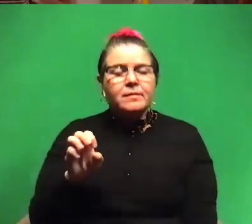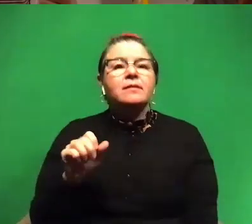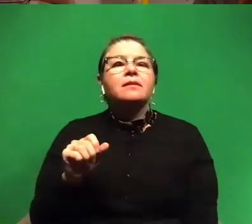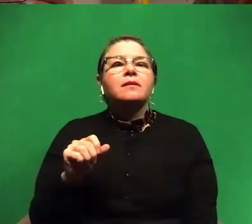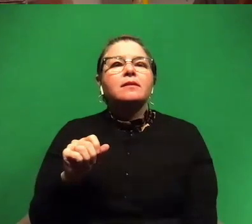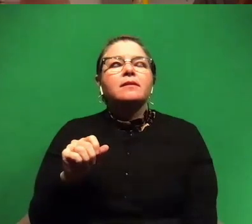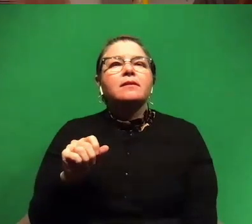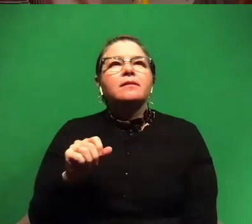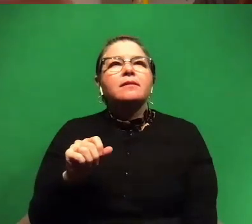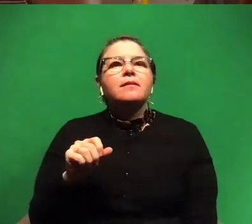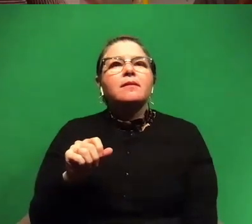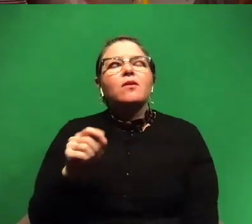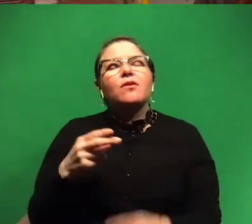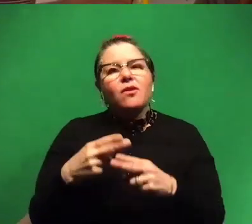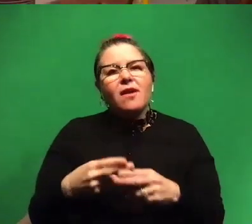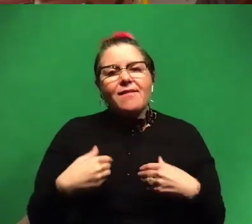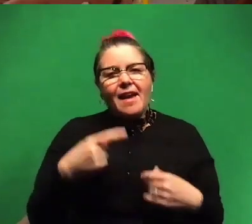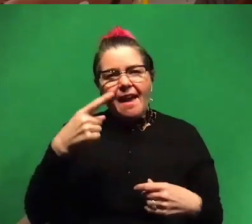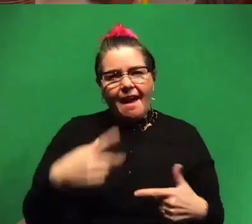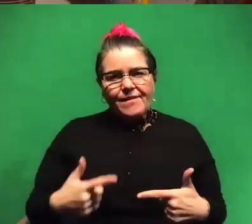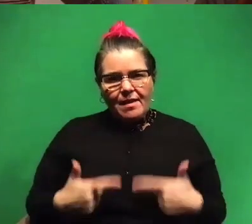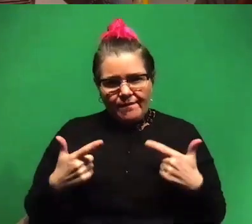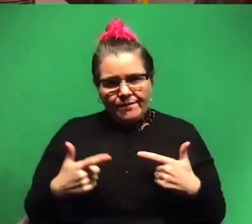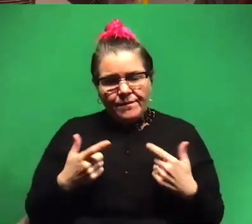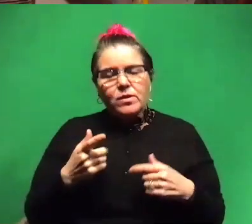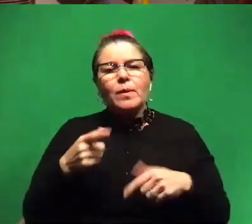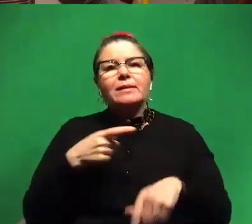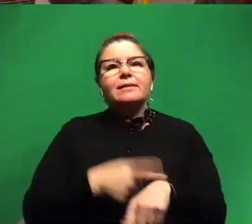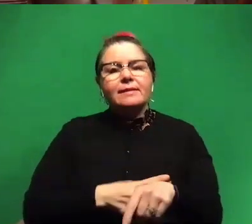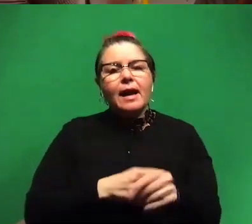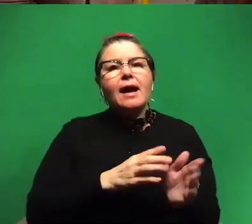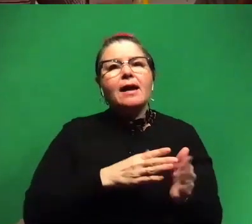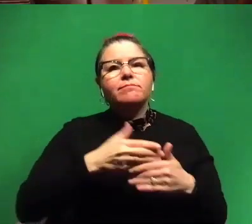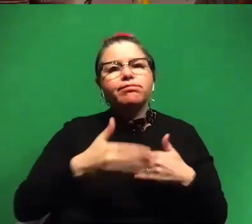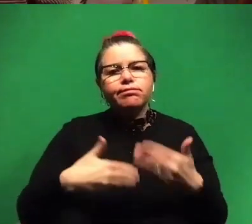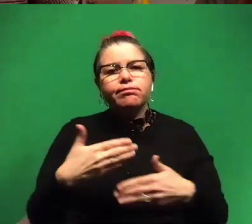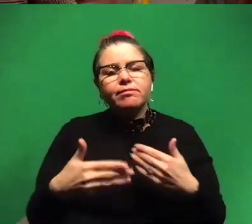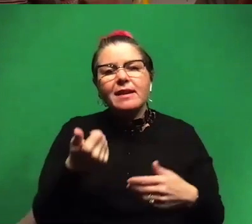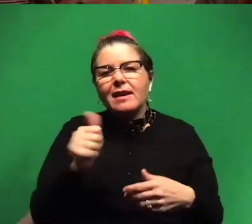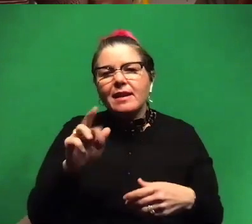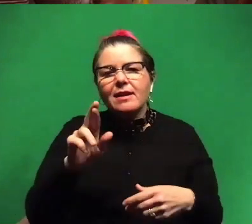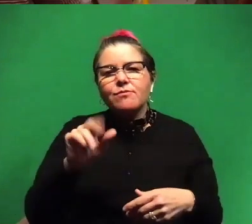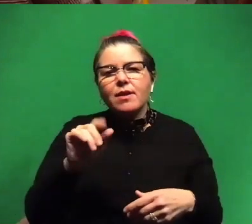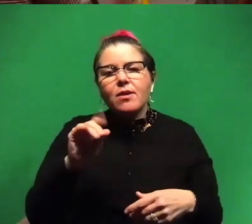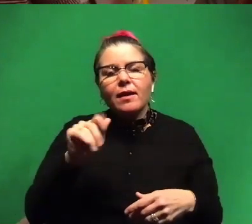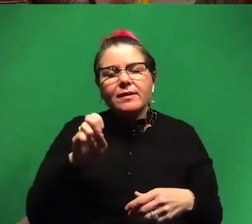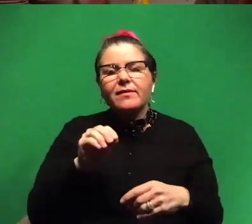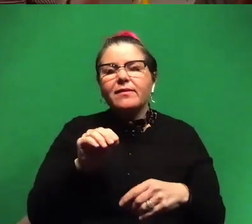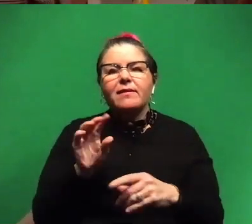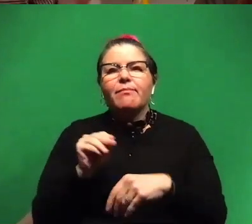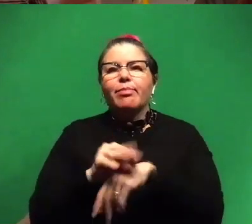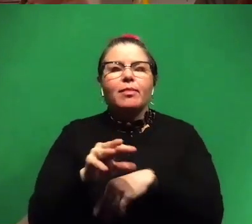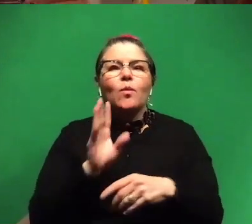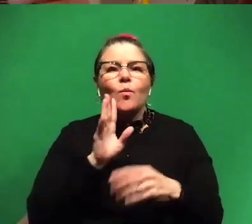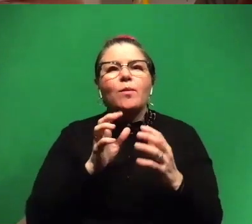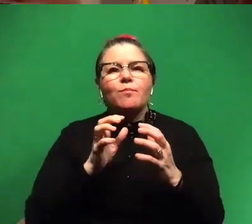but they have what's called a half-life. So over time, any kind of radioactive contaminated material will break